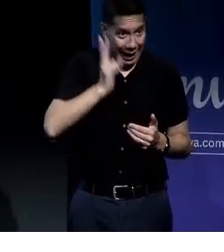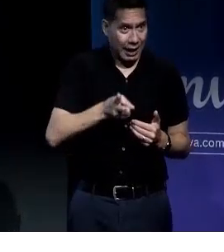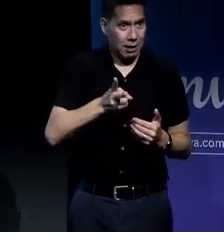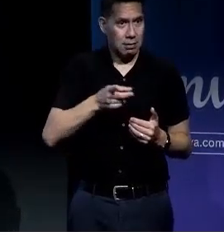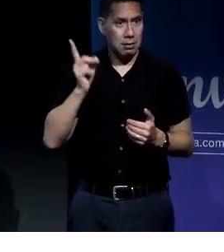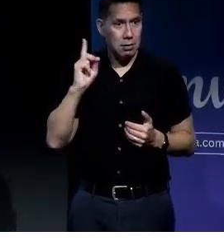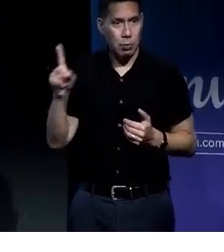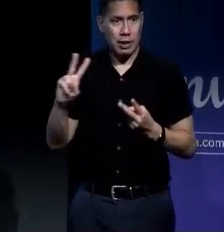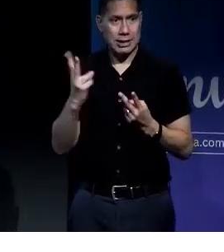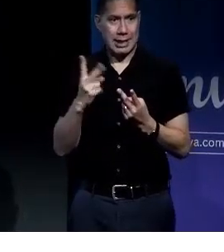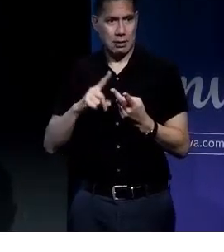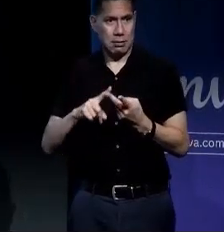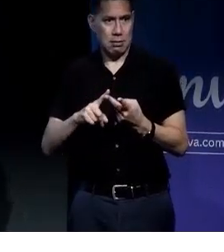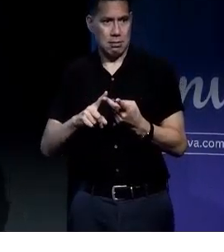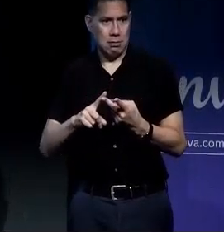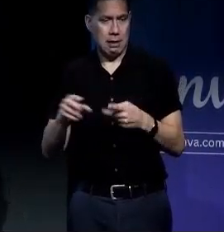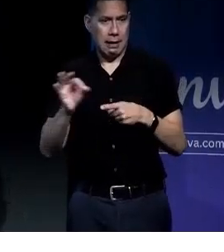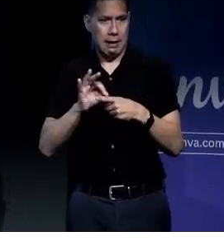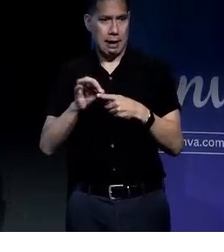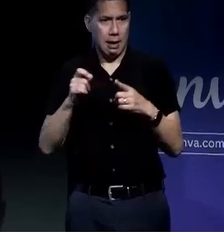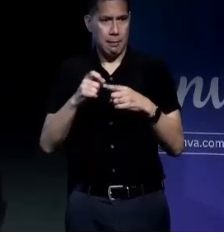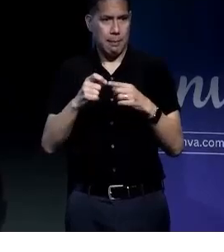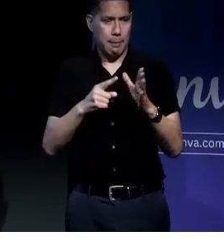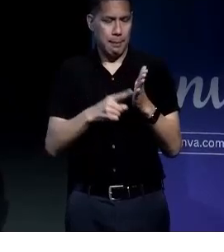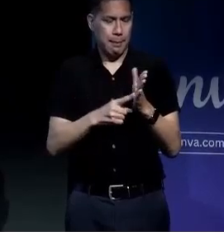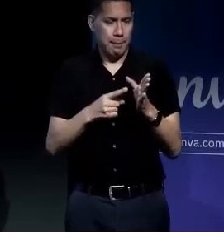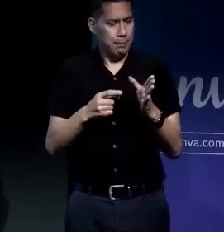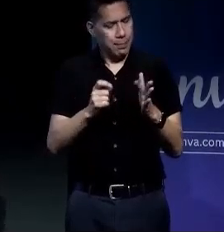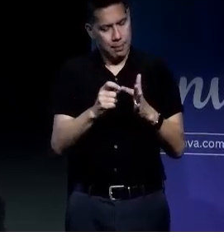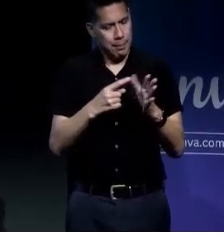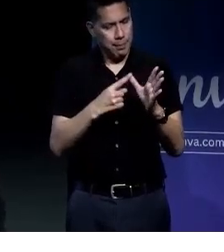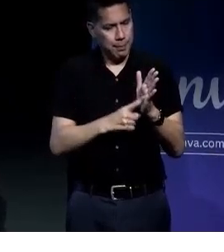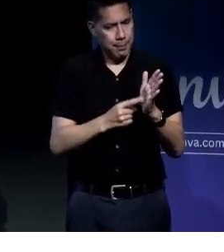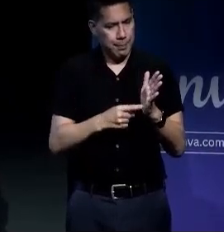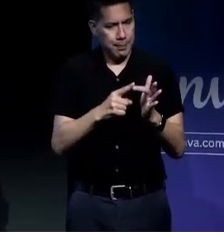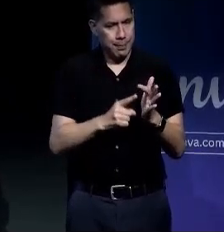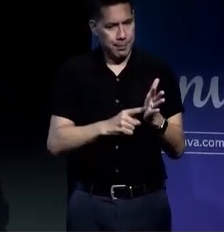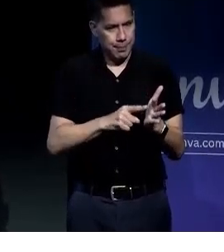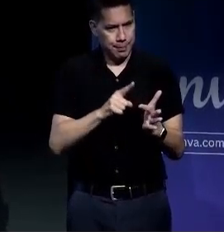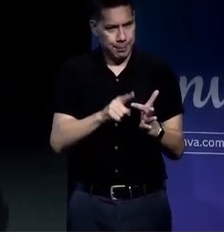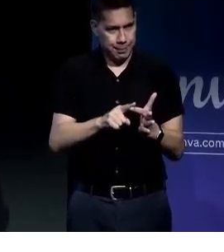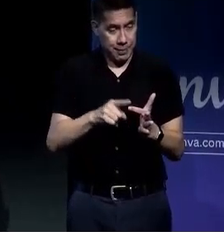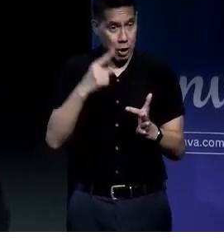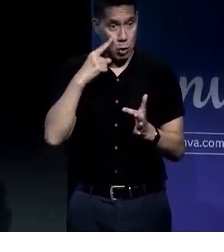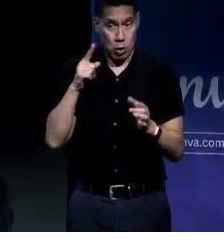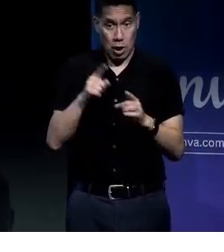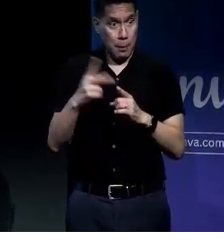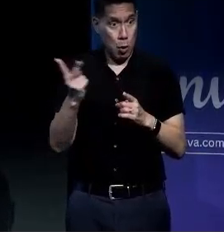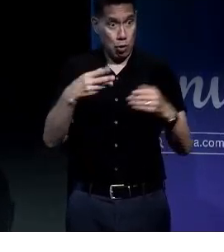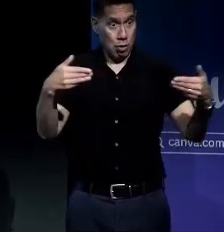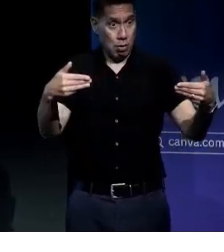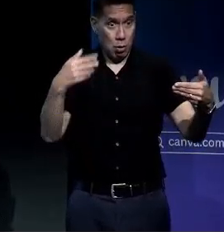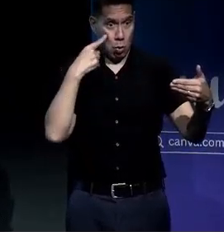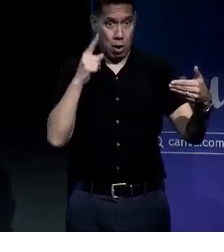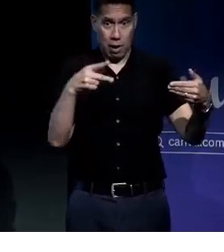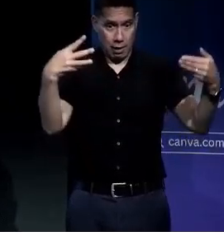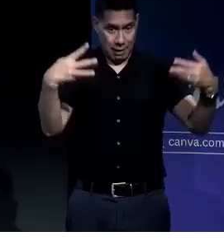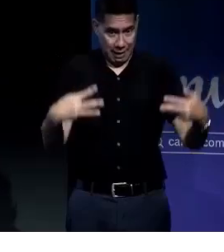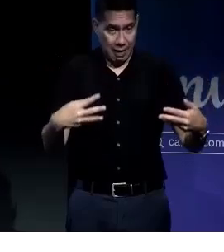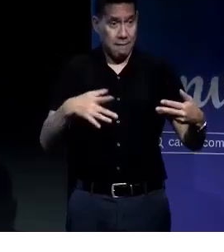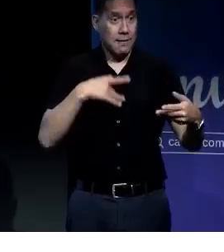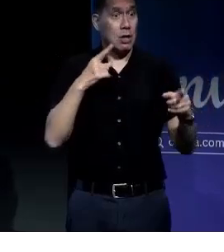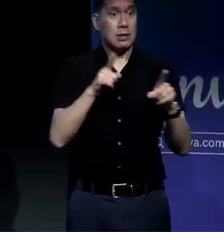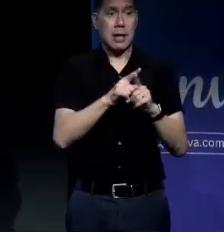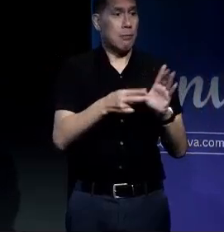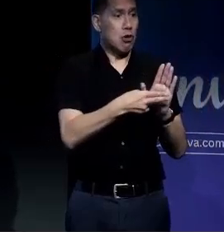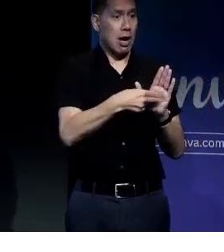the second palette. Again, this looks like, both versions feel like the